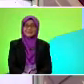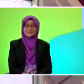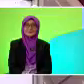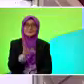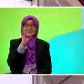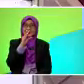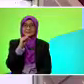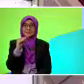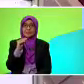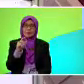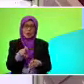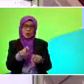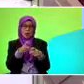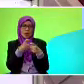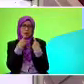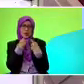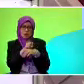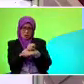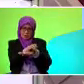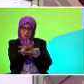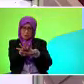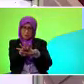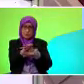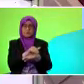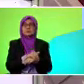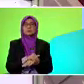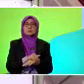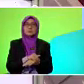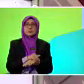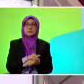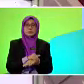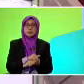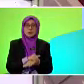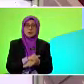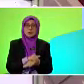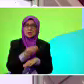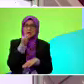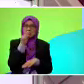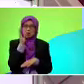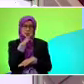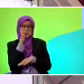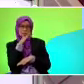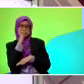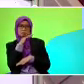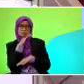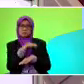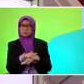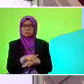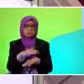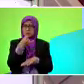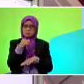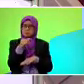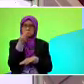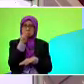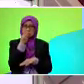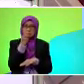And the harmful effects, remember, we talked about food spoilage, where it is not edible anymore,